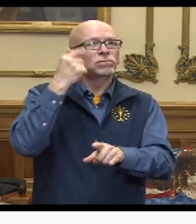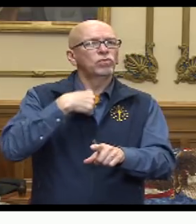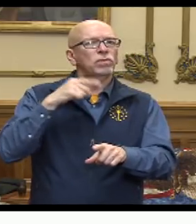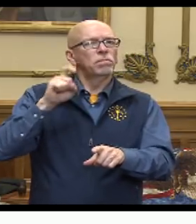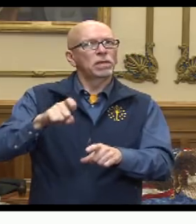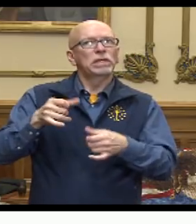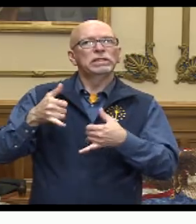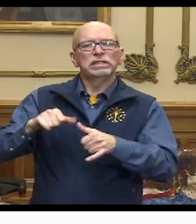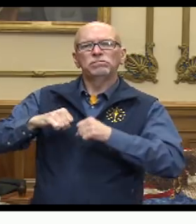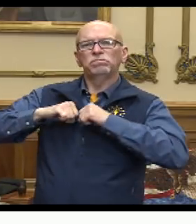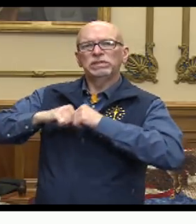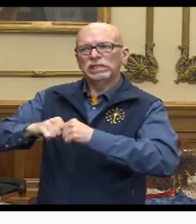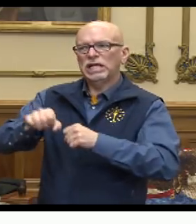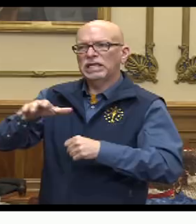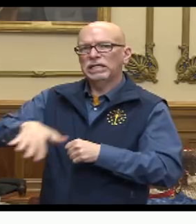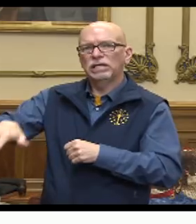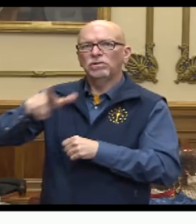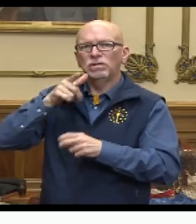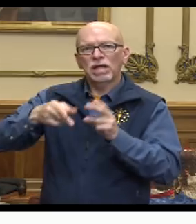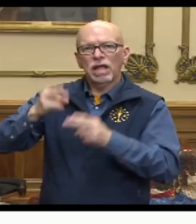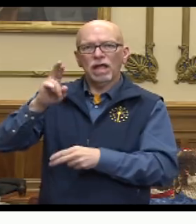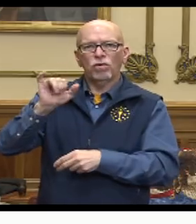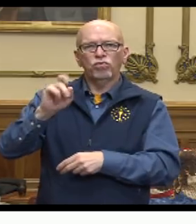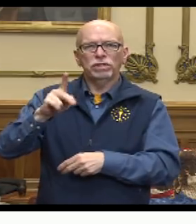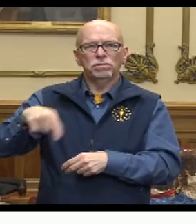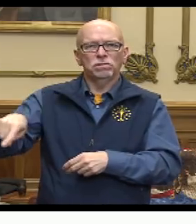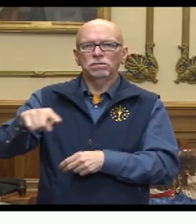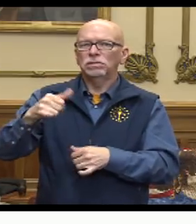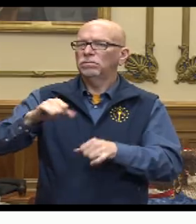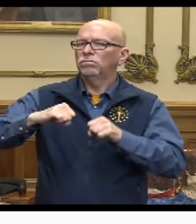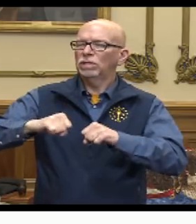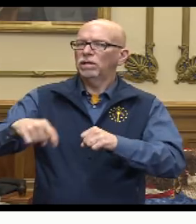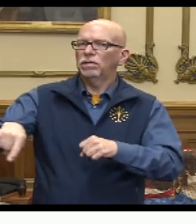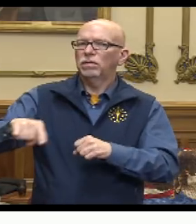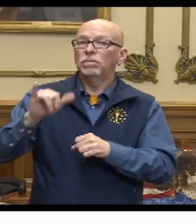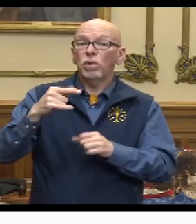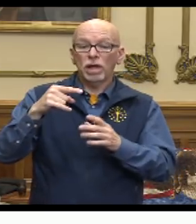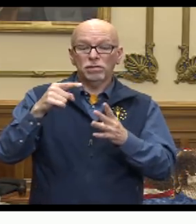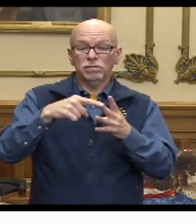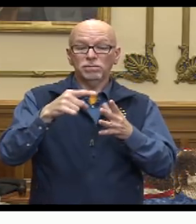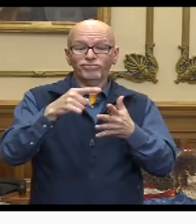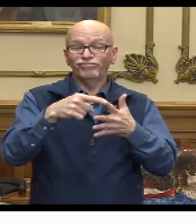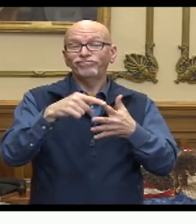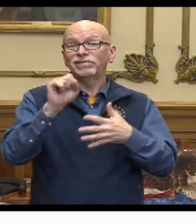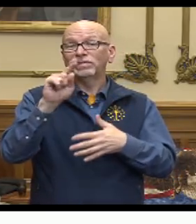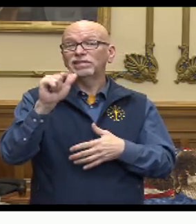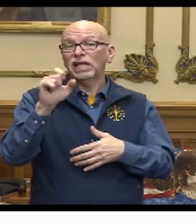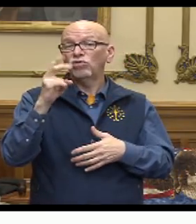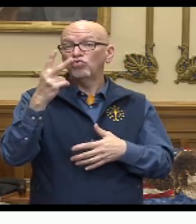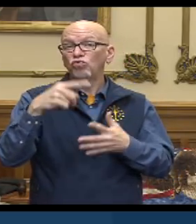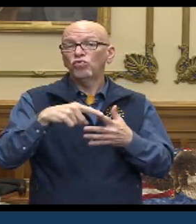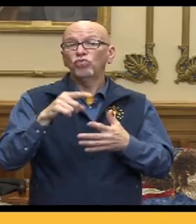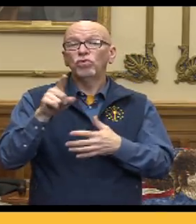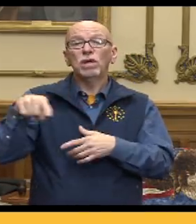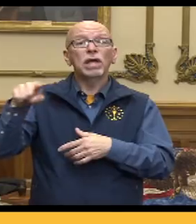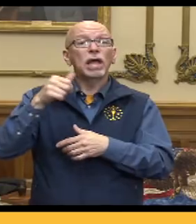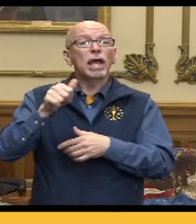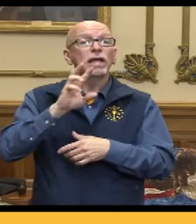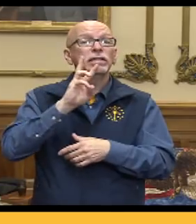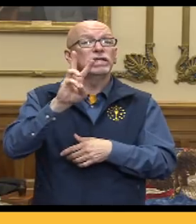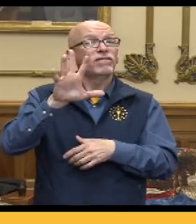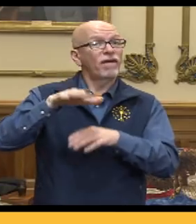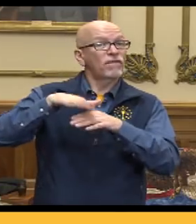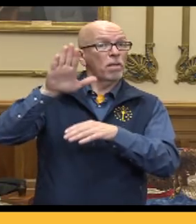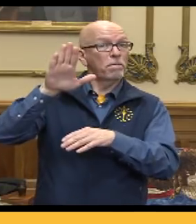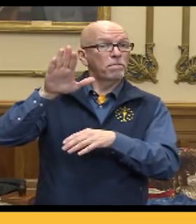most vulnerable among us. That's why in Stage 2, Hoosiers 65 and over, and